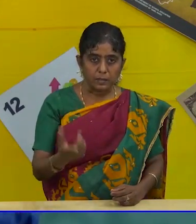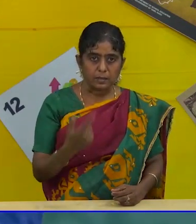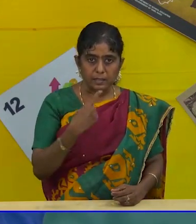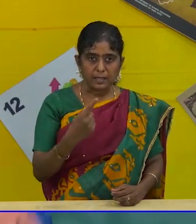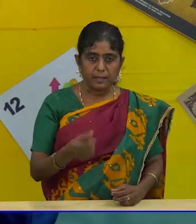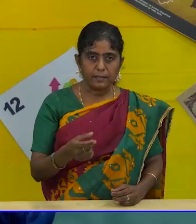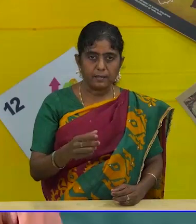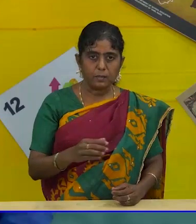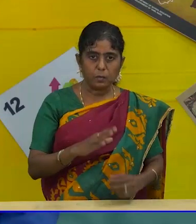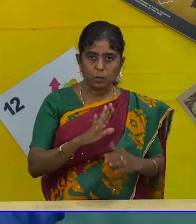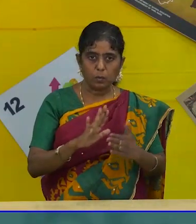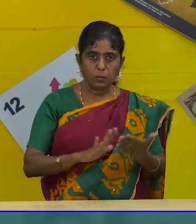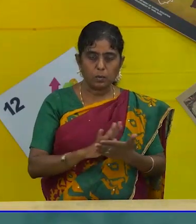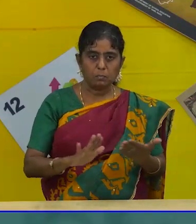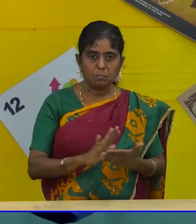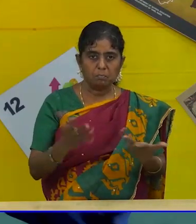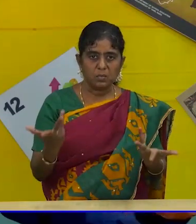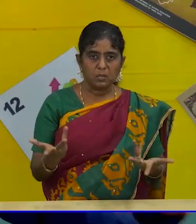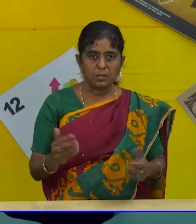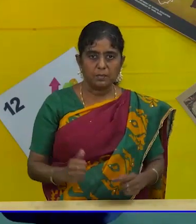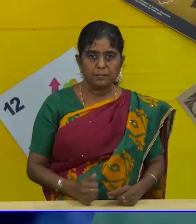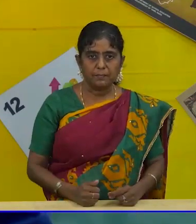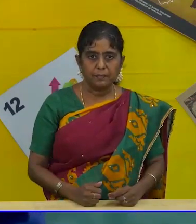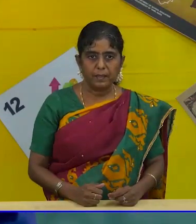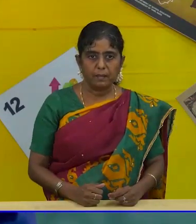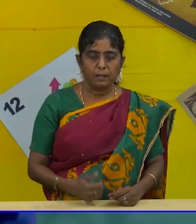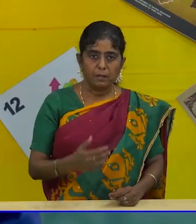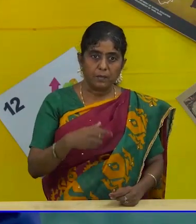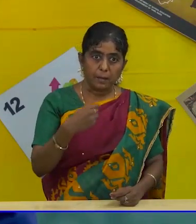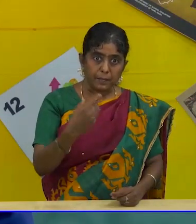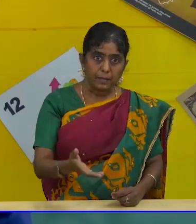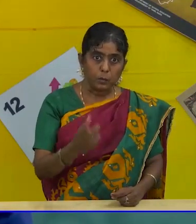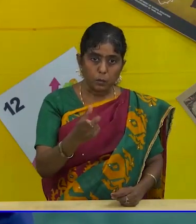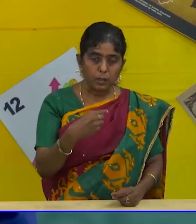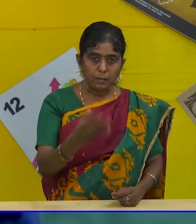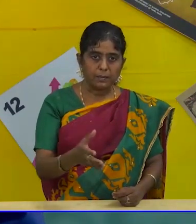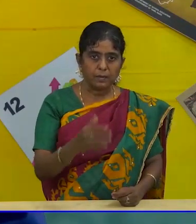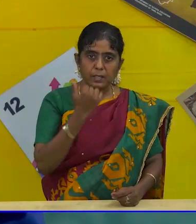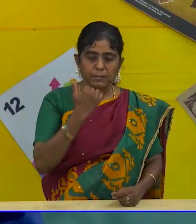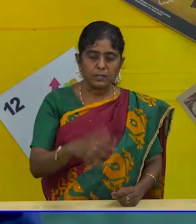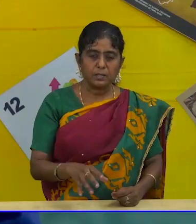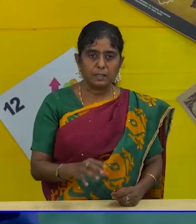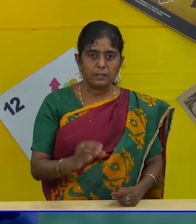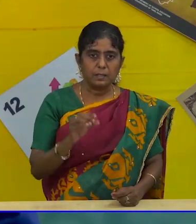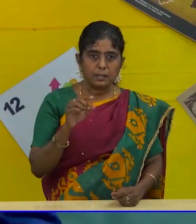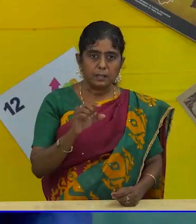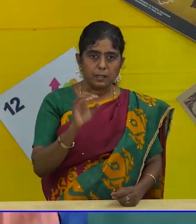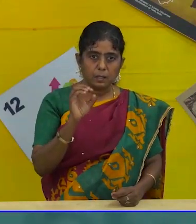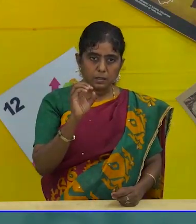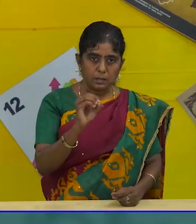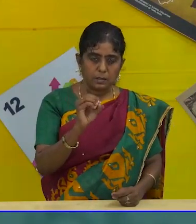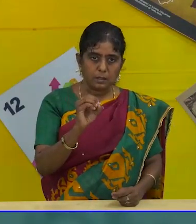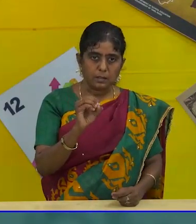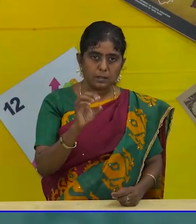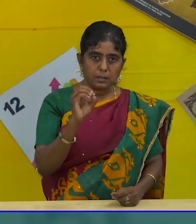can say the system has no solution. If we do not obtain a false solution, if we